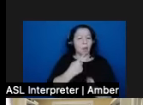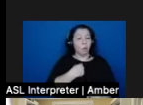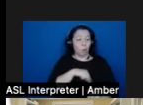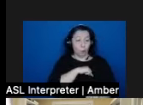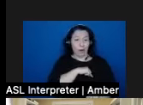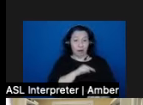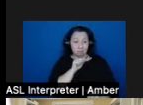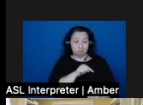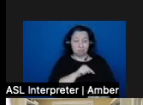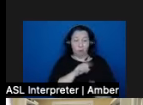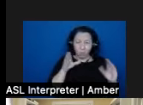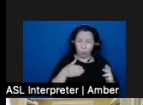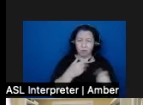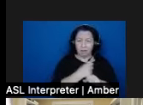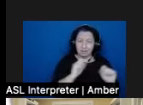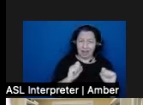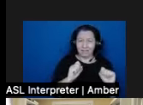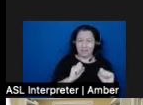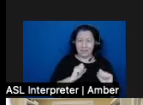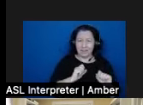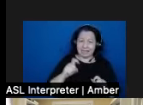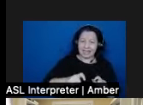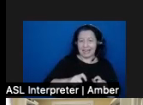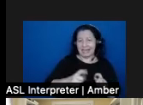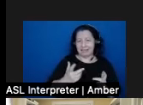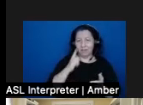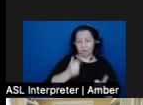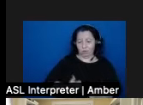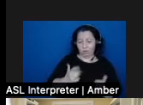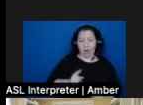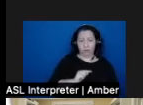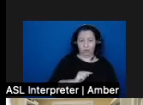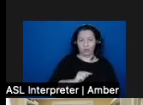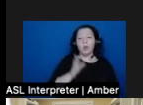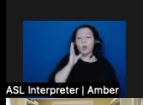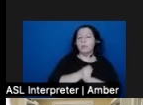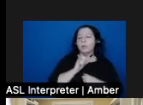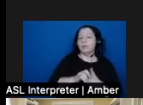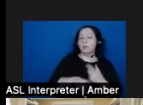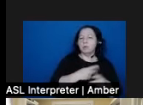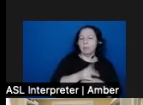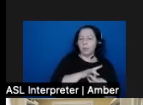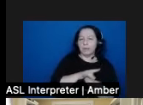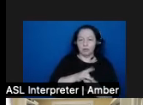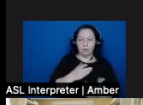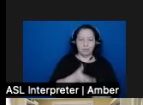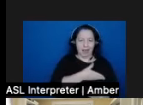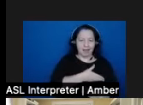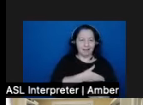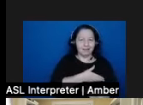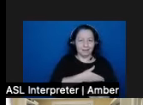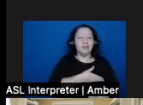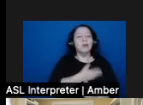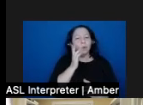victim or survivor needs or wants. And so we're going to be building those relationships ahead of time, taking